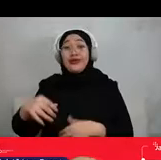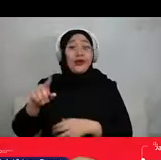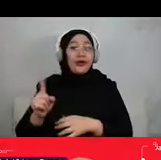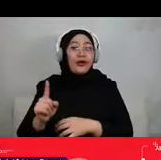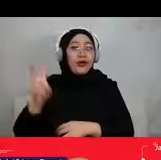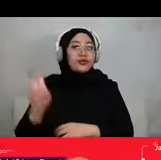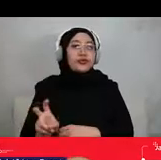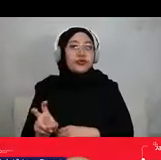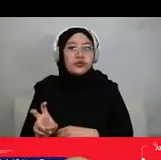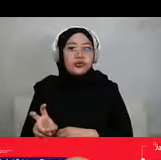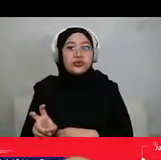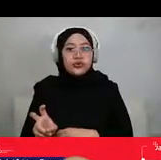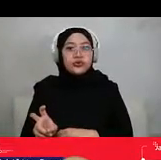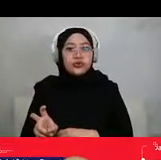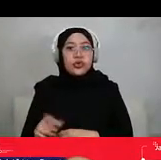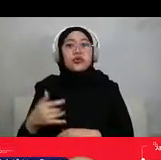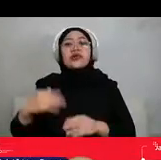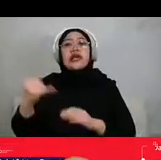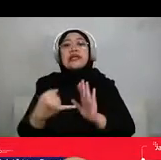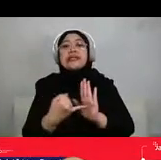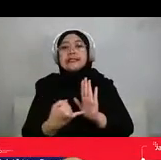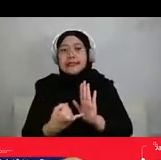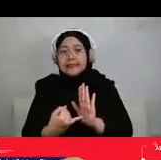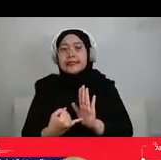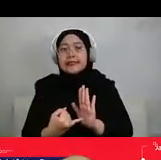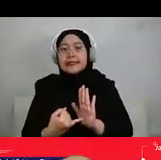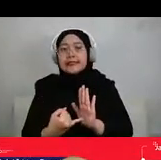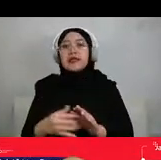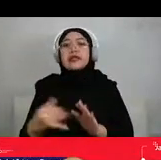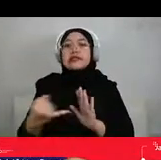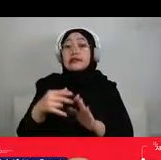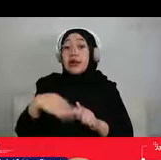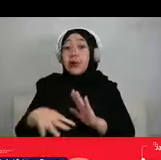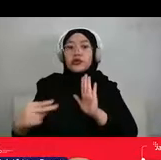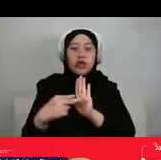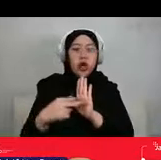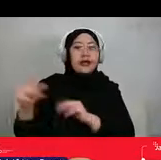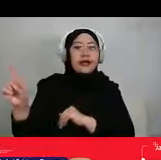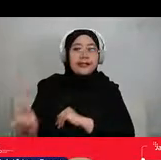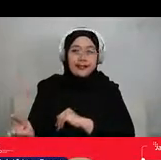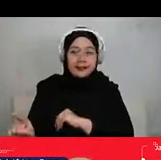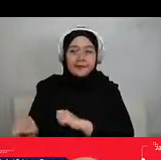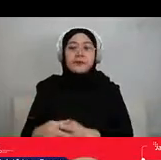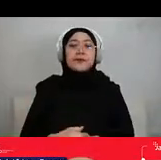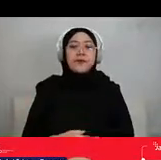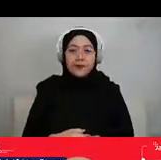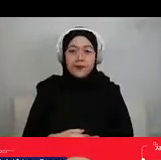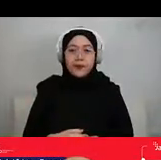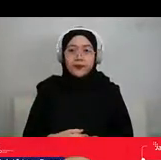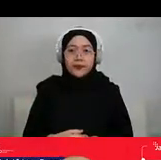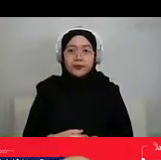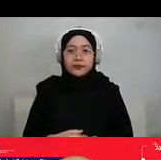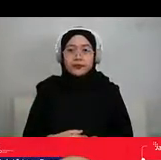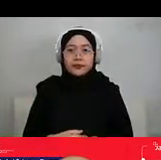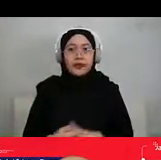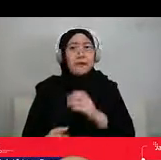charging. Another subset of this are the trolley buses, which continuously have access to the power